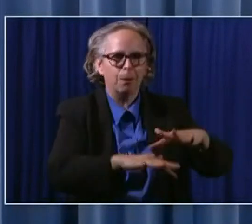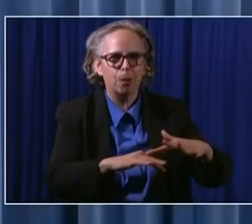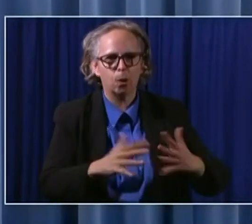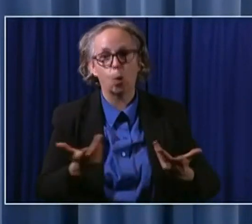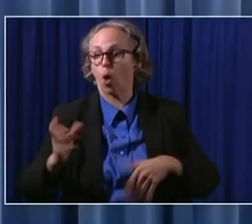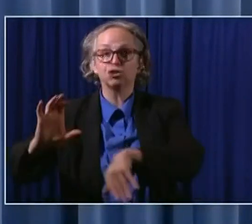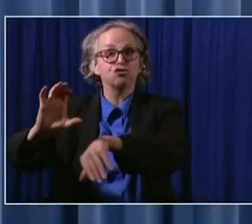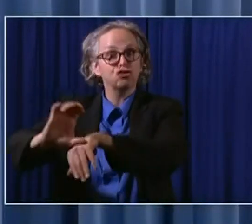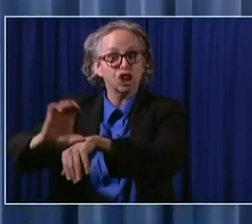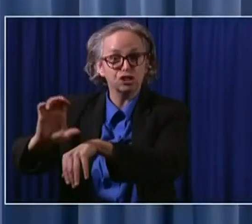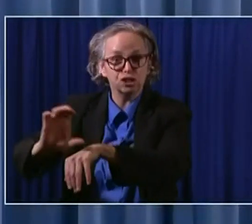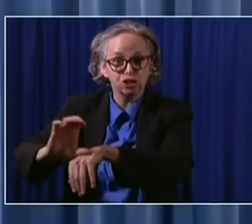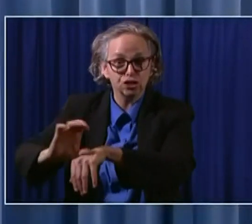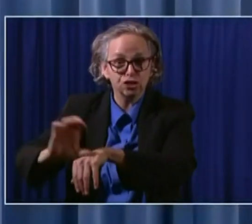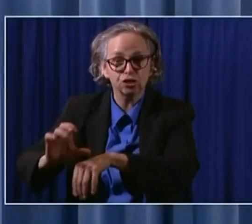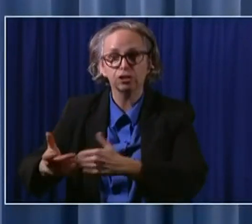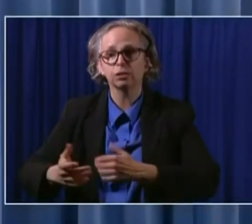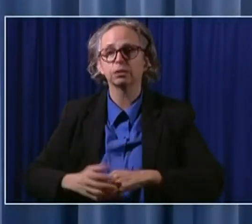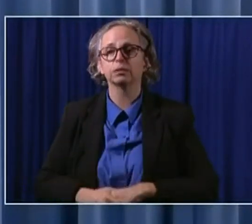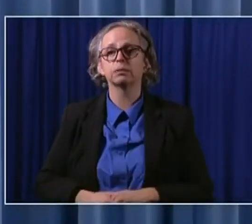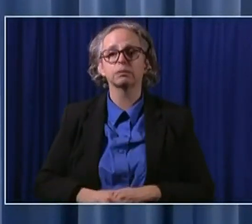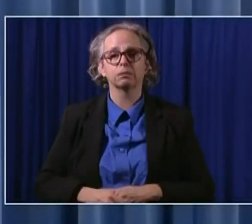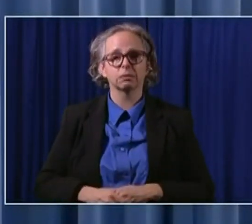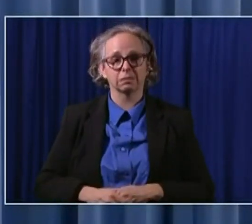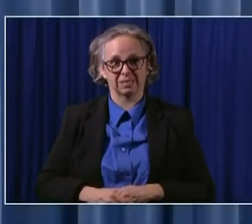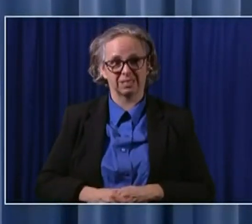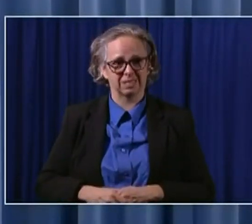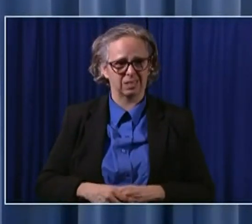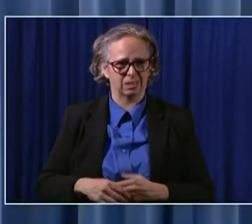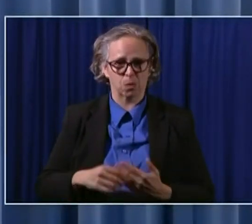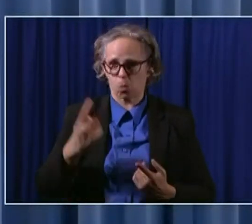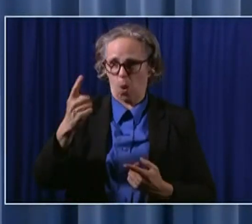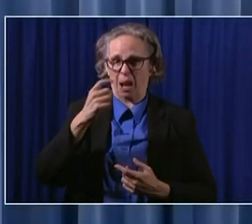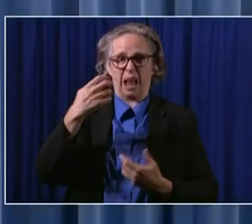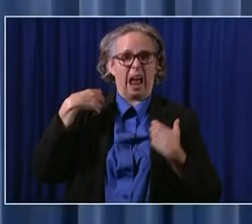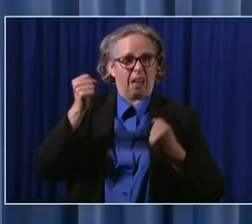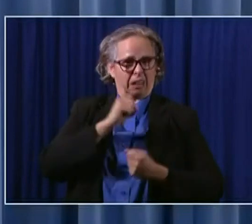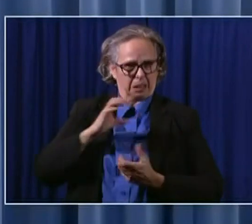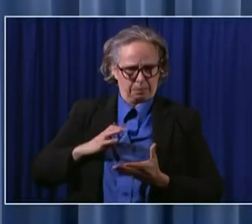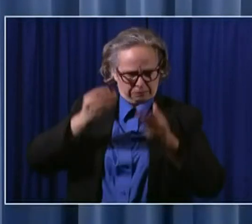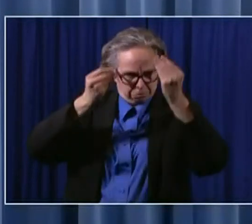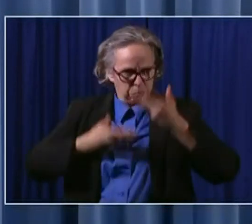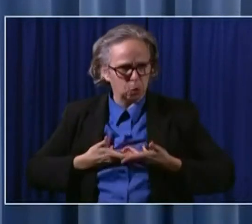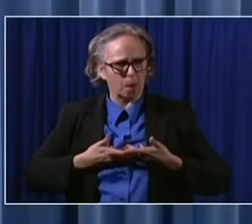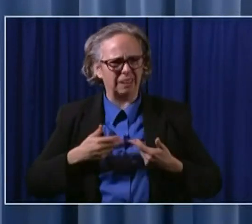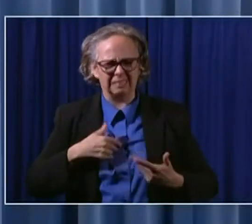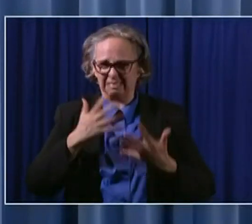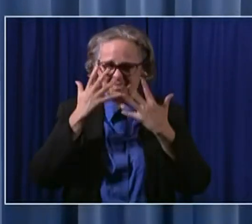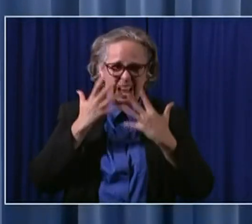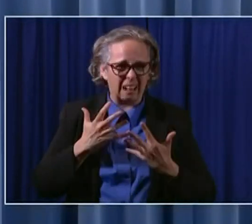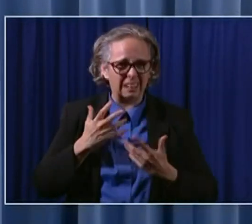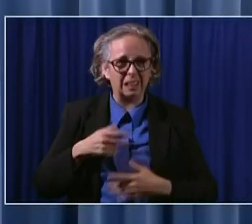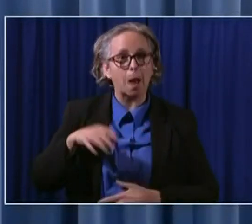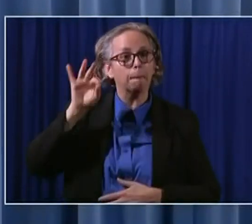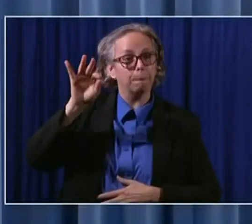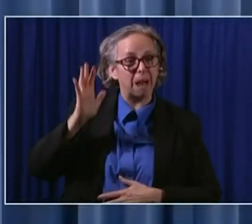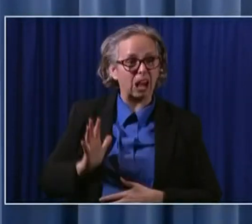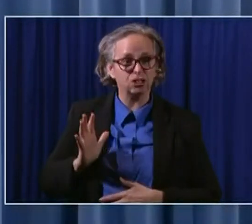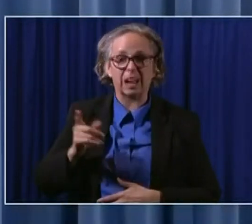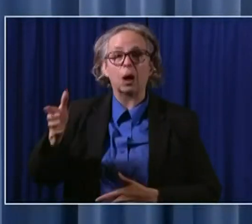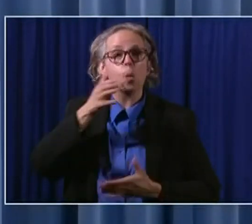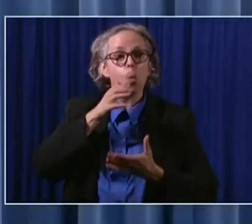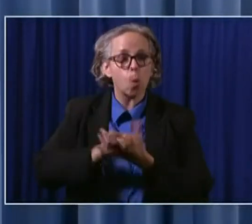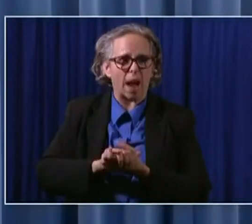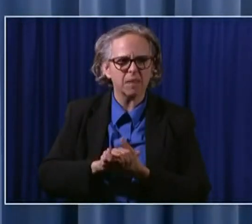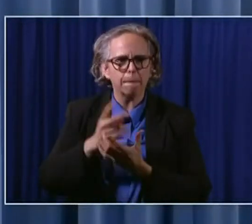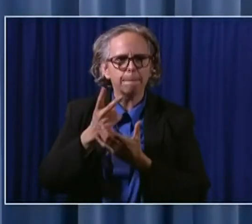One health commissioner told me about, tragically, how a pastor and his wife both had it, and then